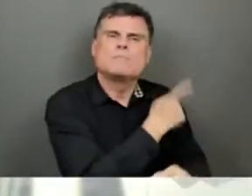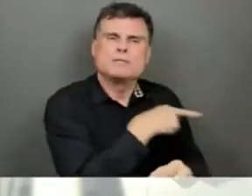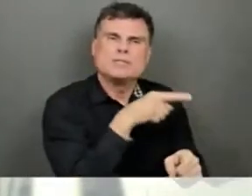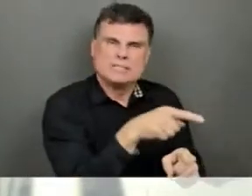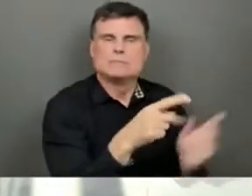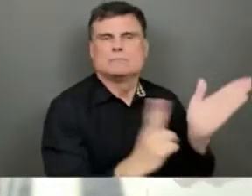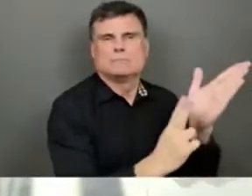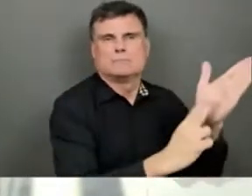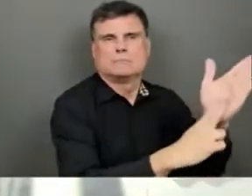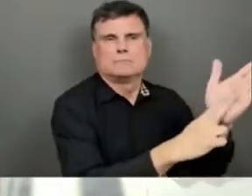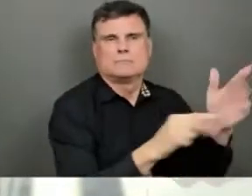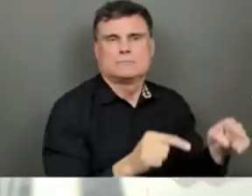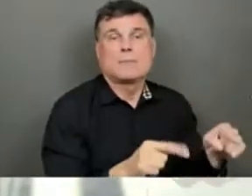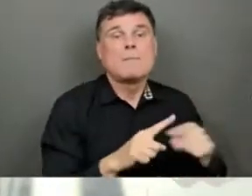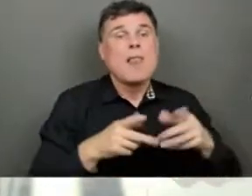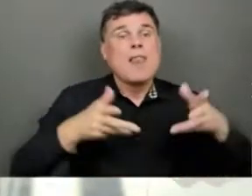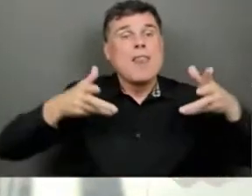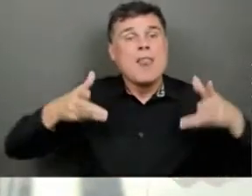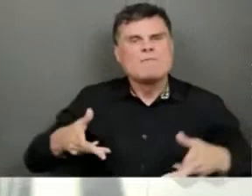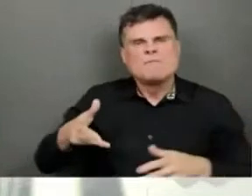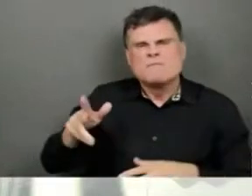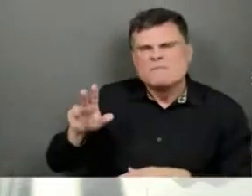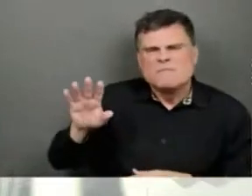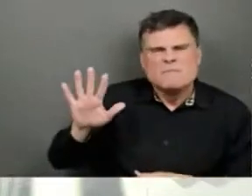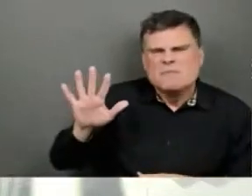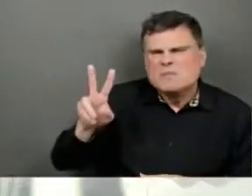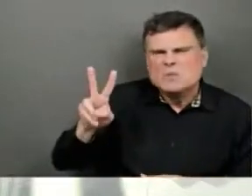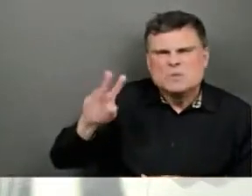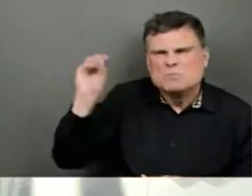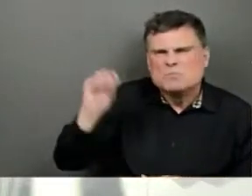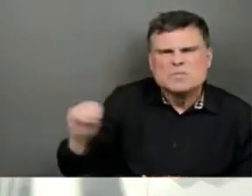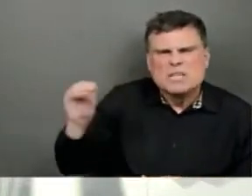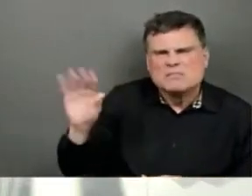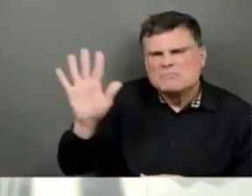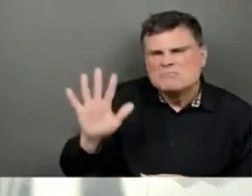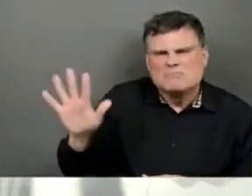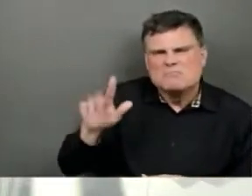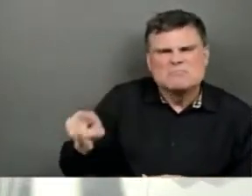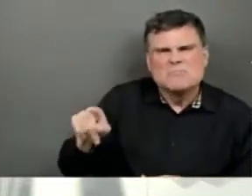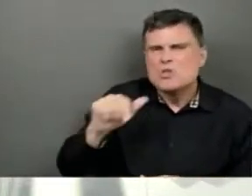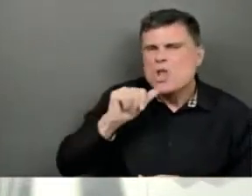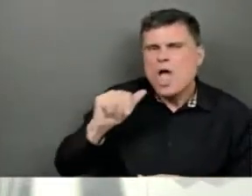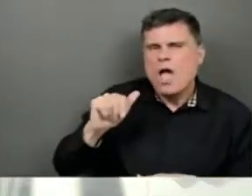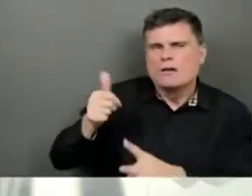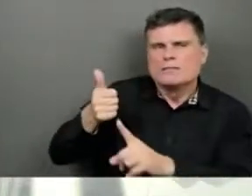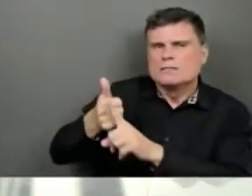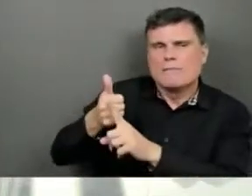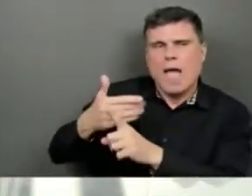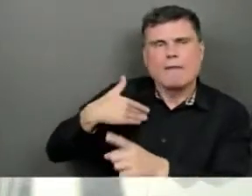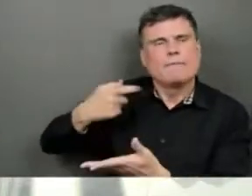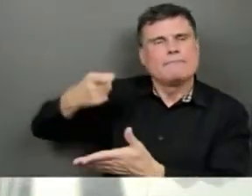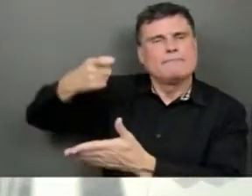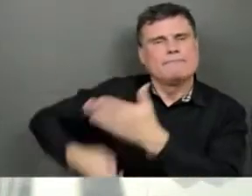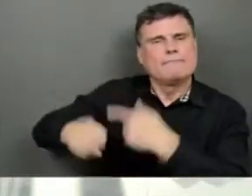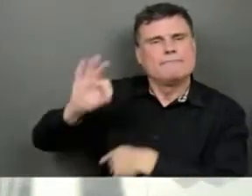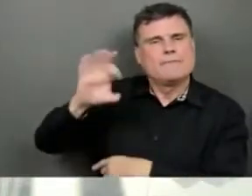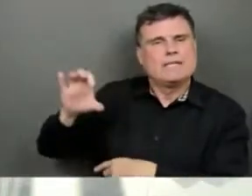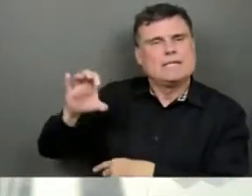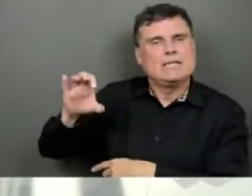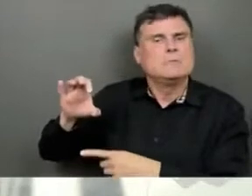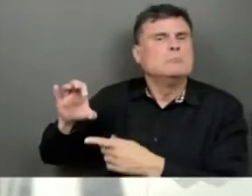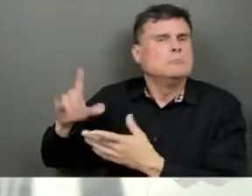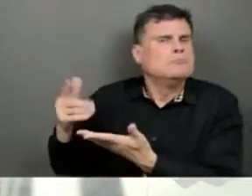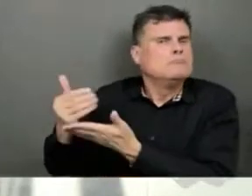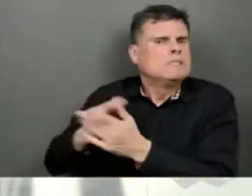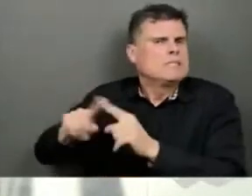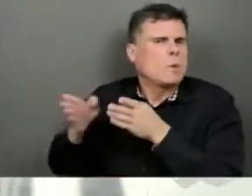fee-for-service, it should be understood. Secondly, we've added, I think, about 167 who were not billing in longitudinal